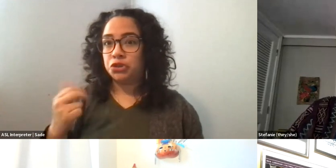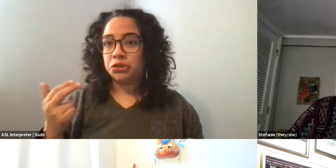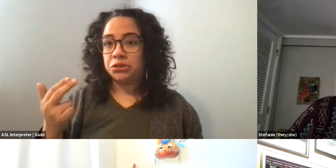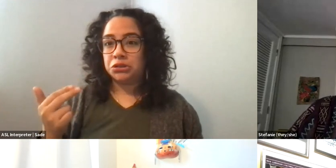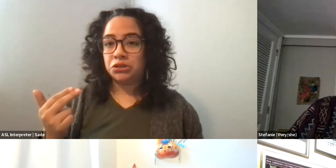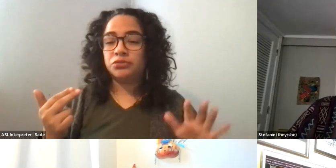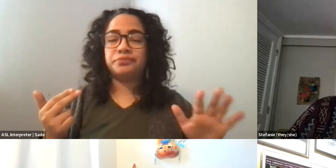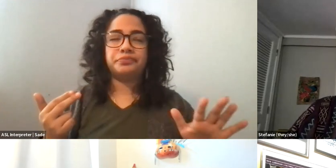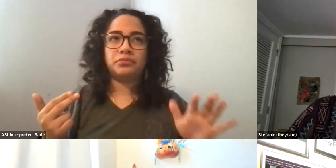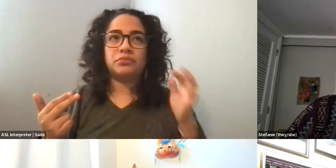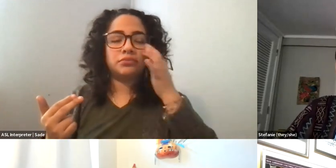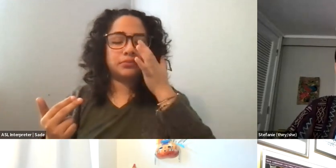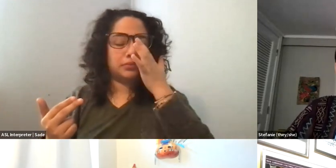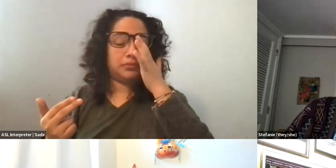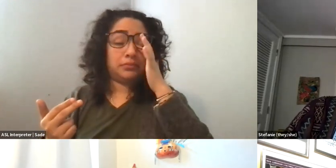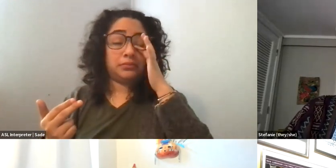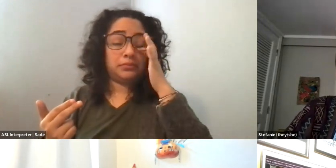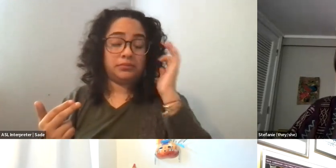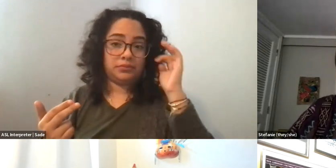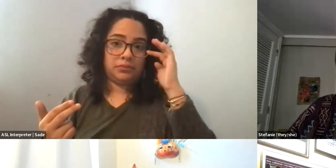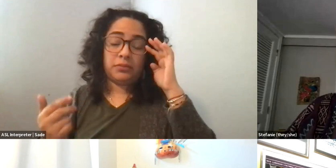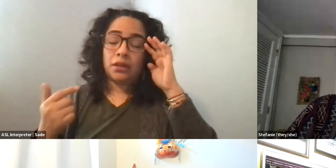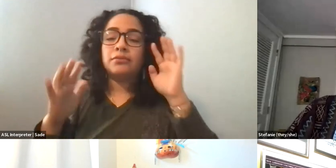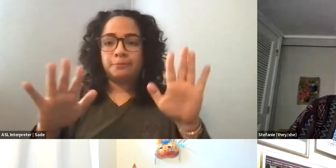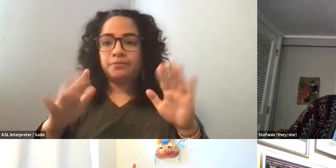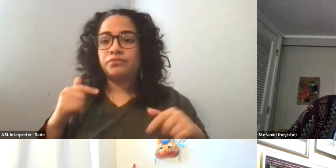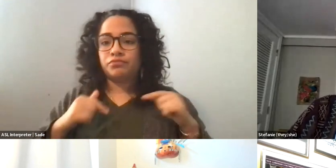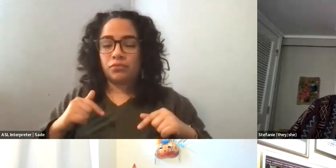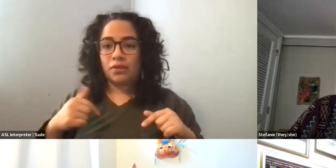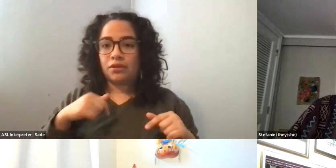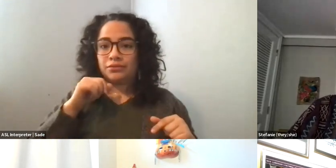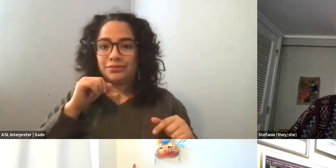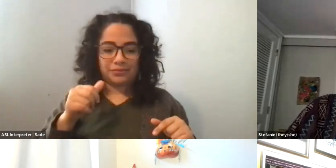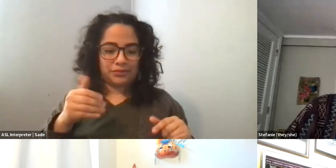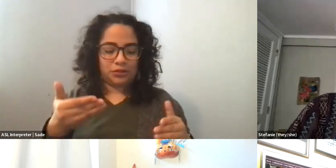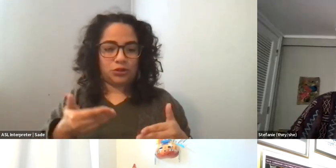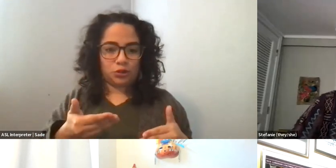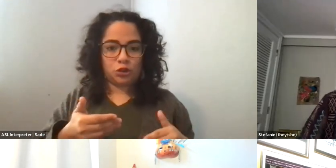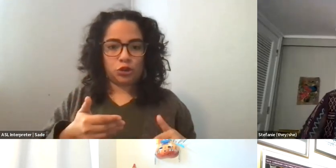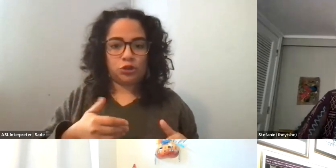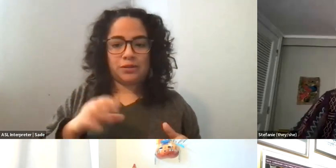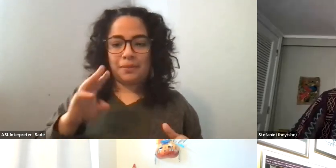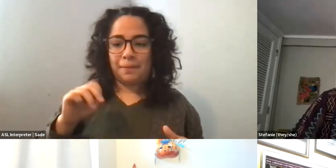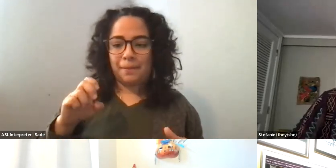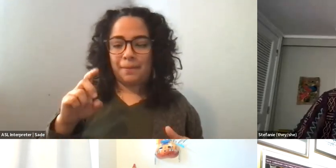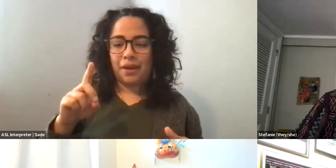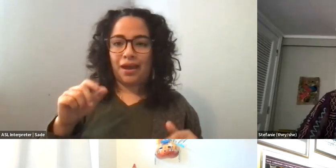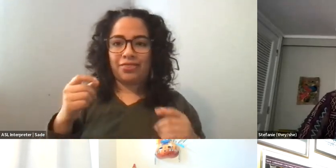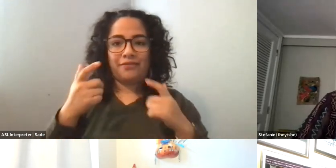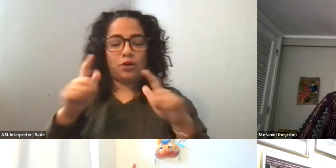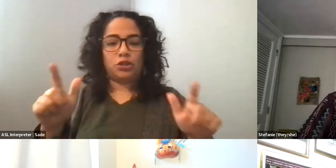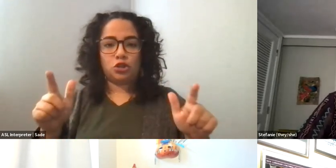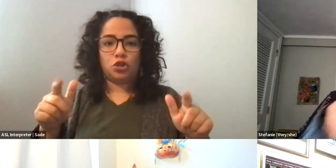that I was not introduced to like the psych survivor movement or MAD liberation in and of itself.